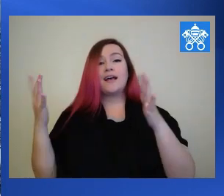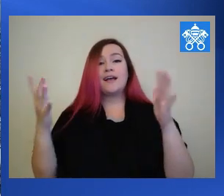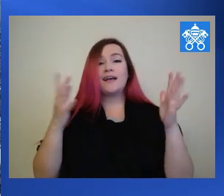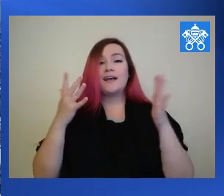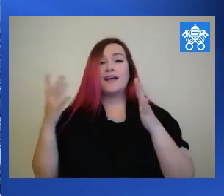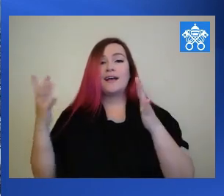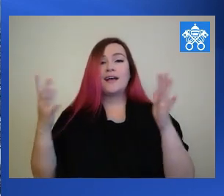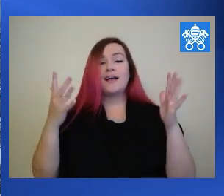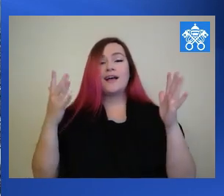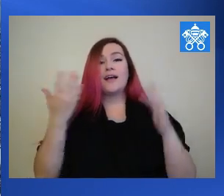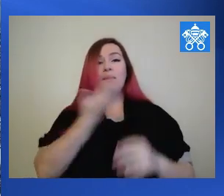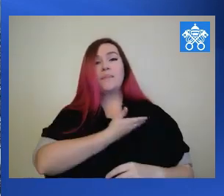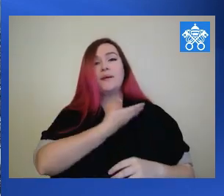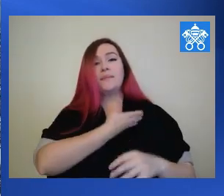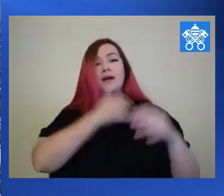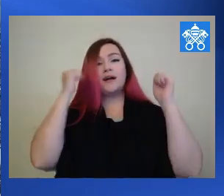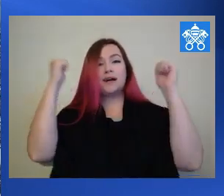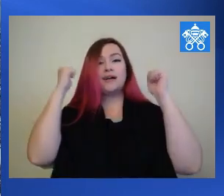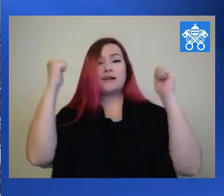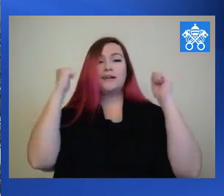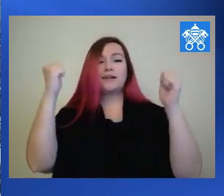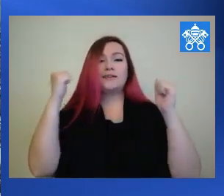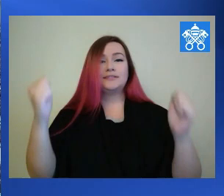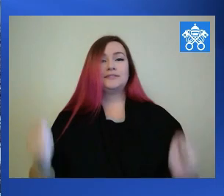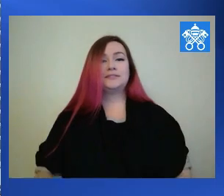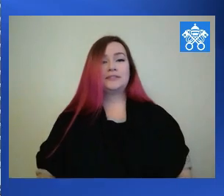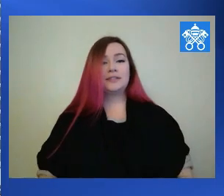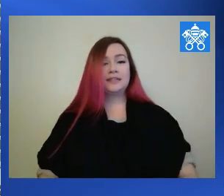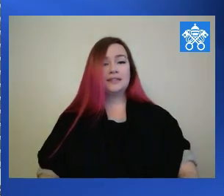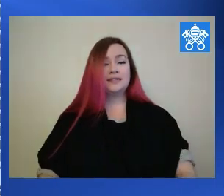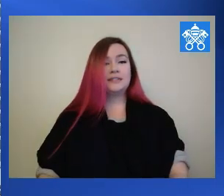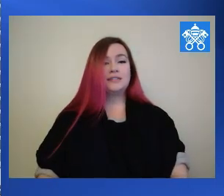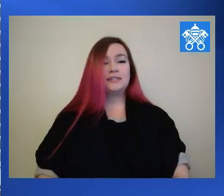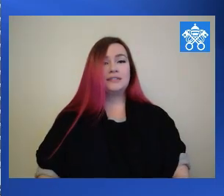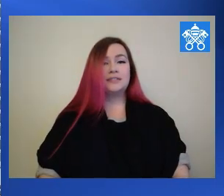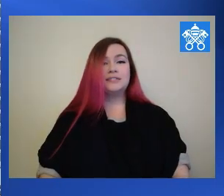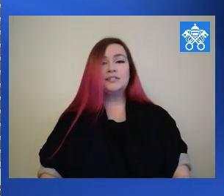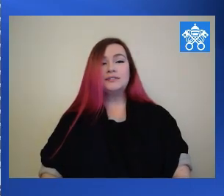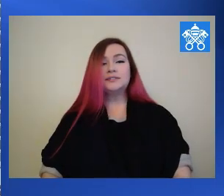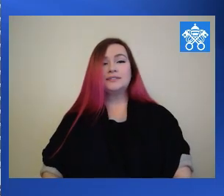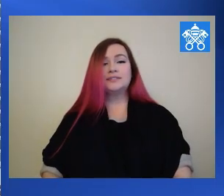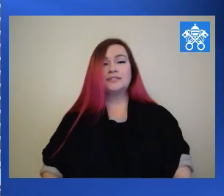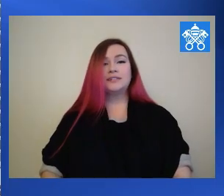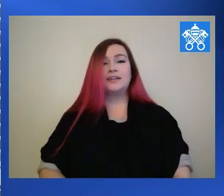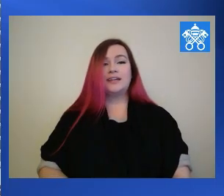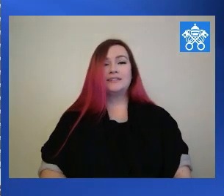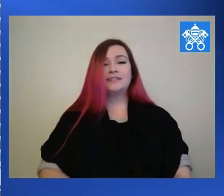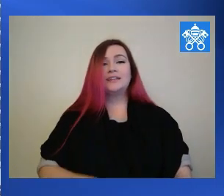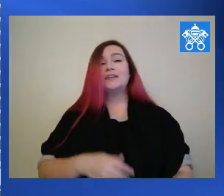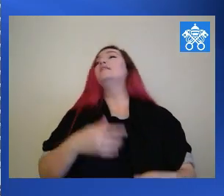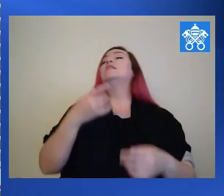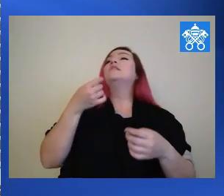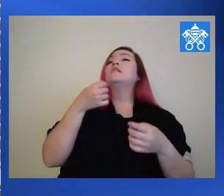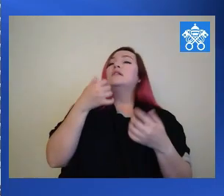And the crowd reacting now to having received our Holy Father's blessing from the Lord.